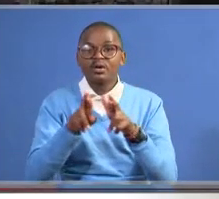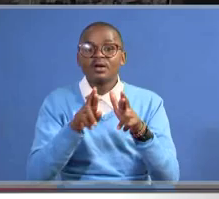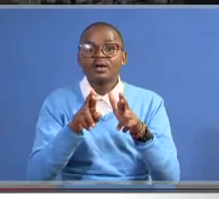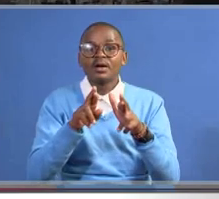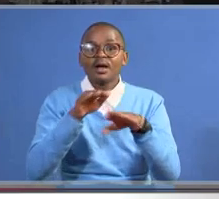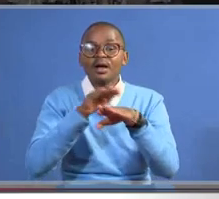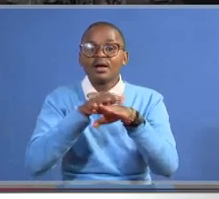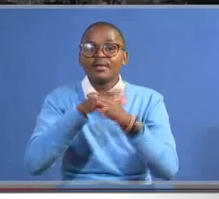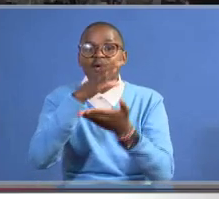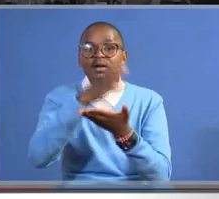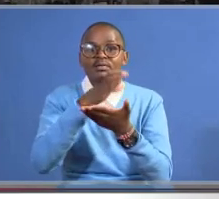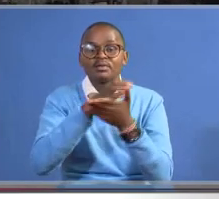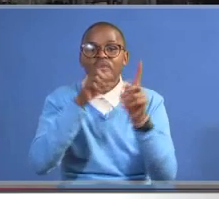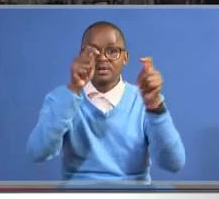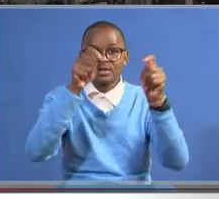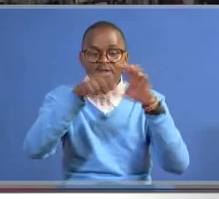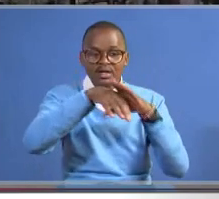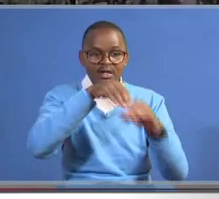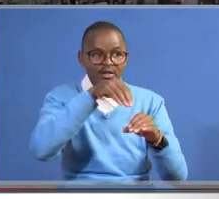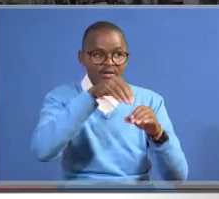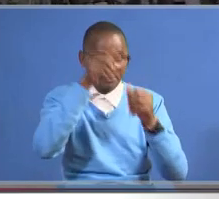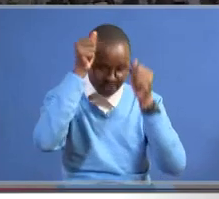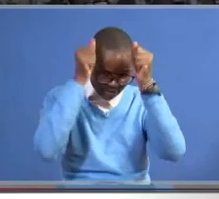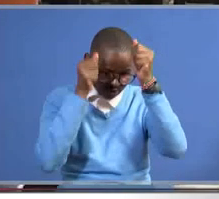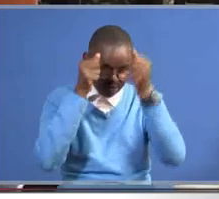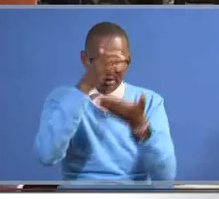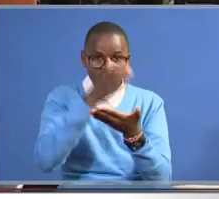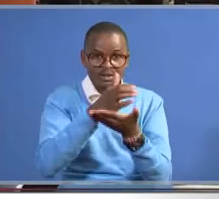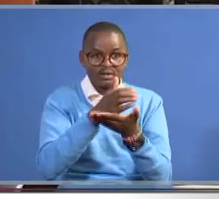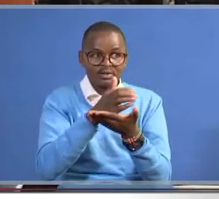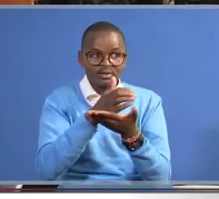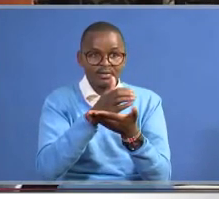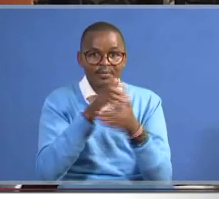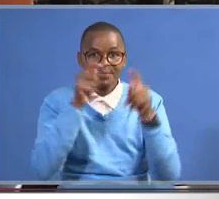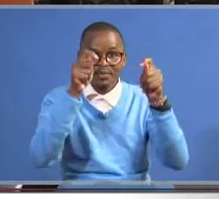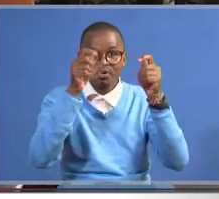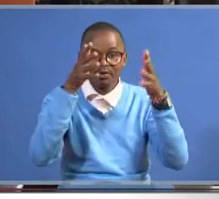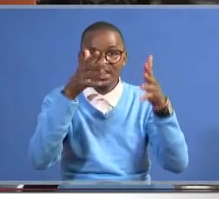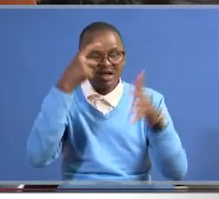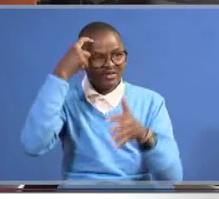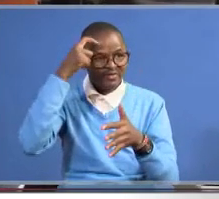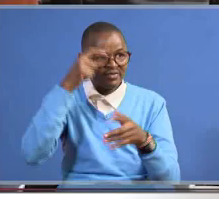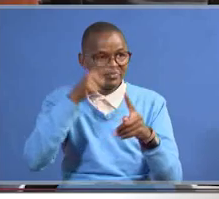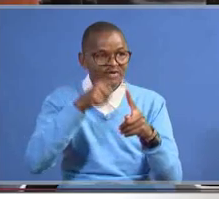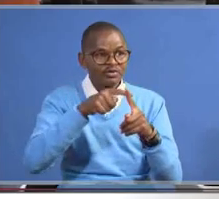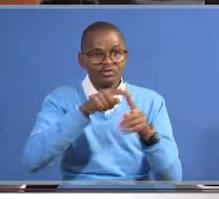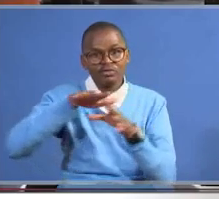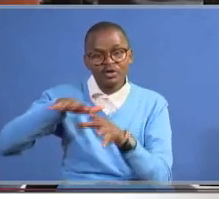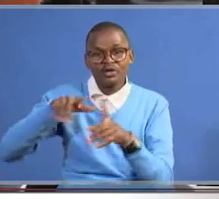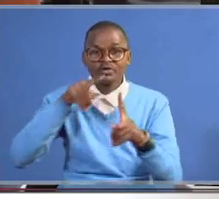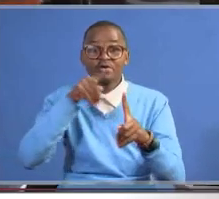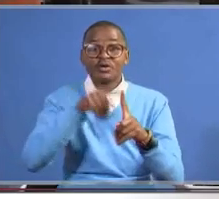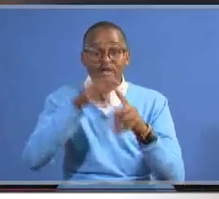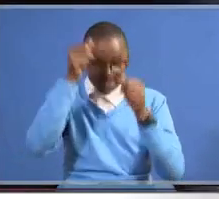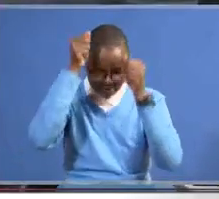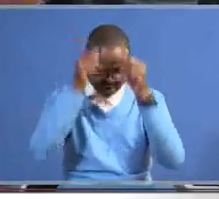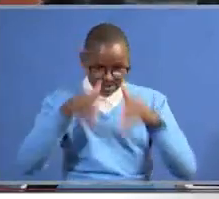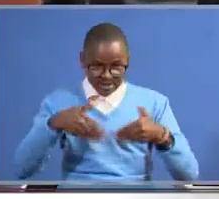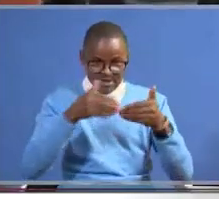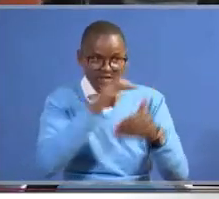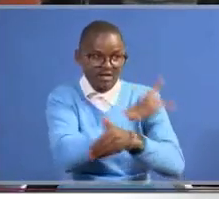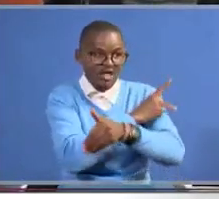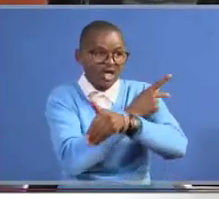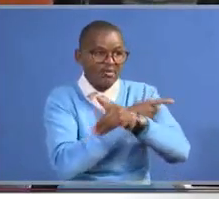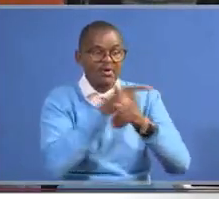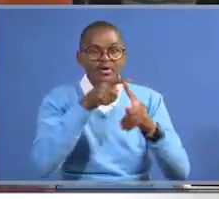it at the central protest outside military headquarters protesters have refused to leave until the military gives power